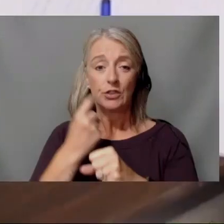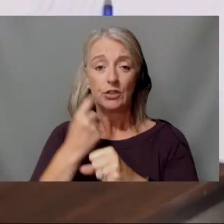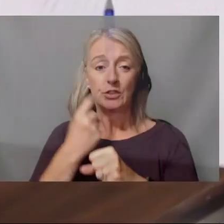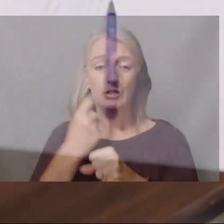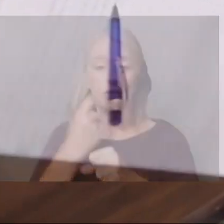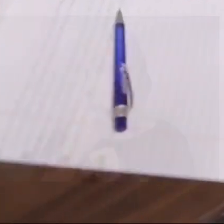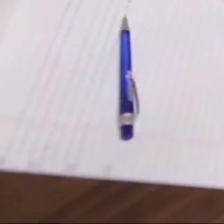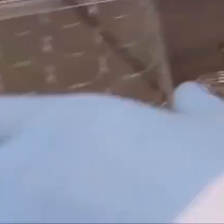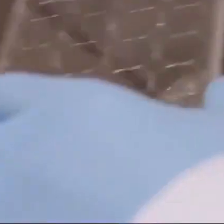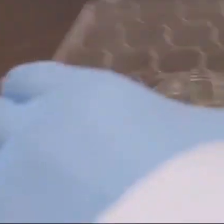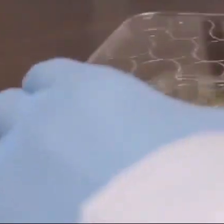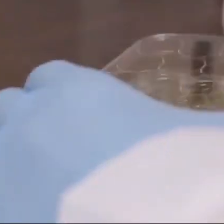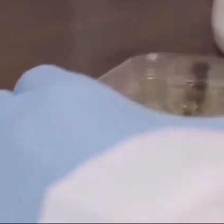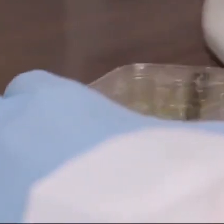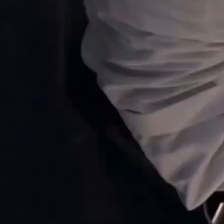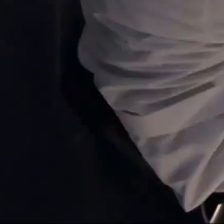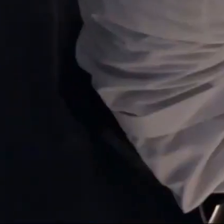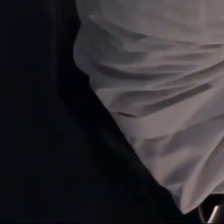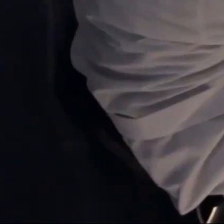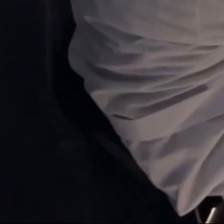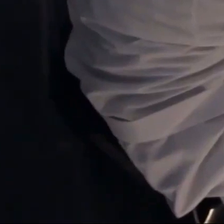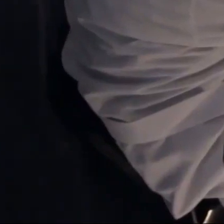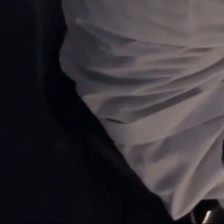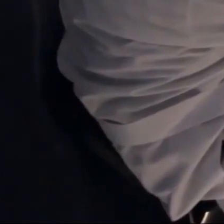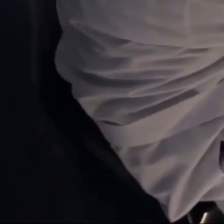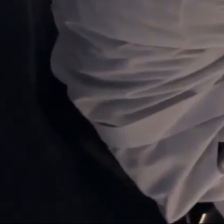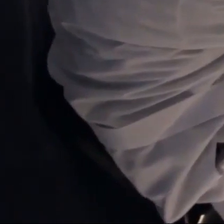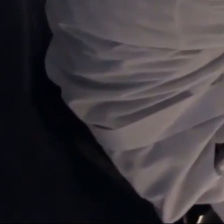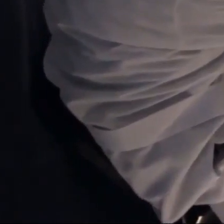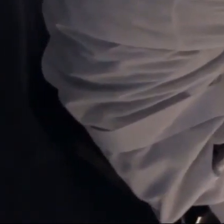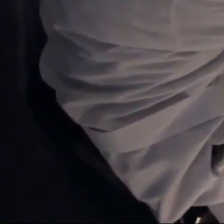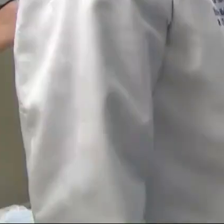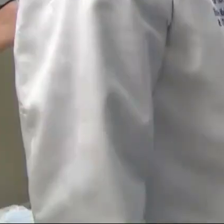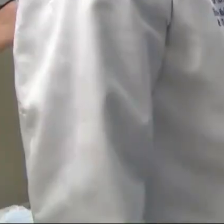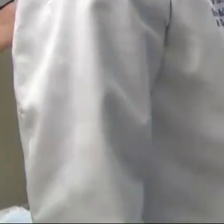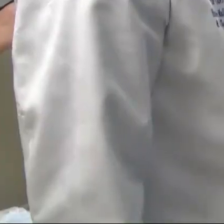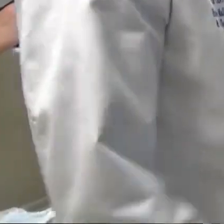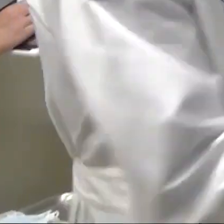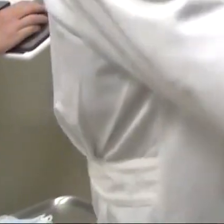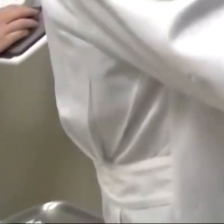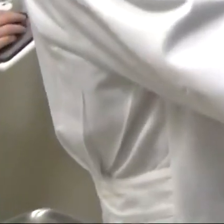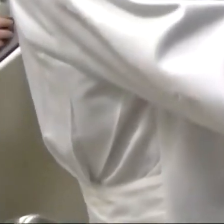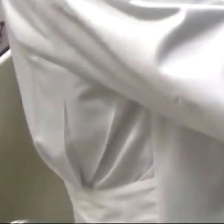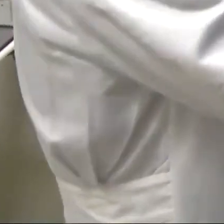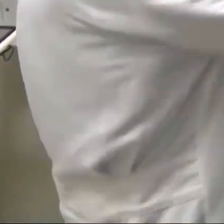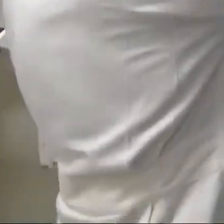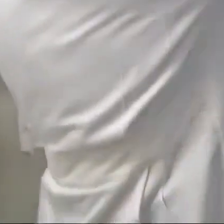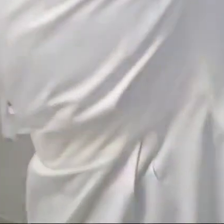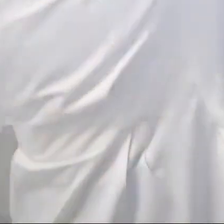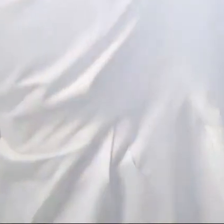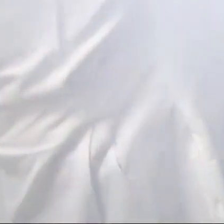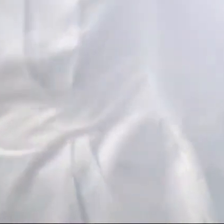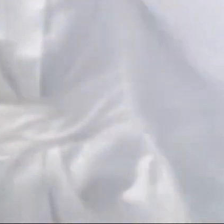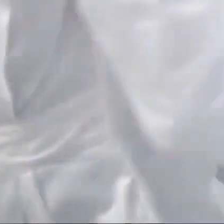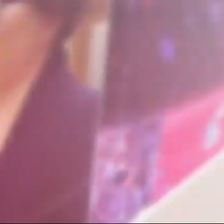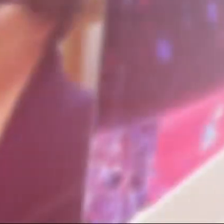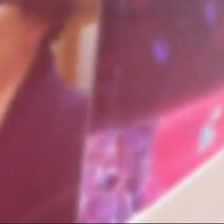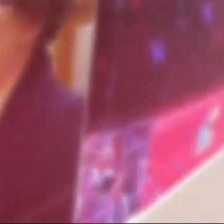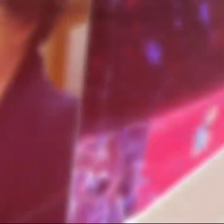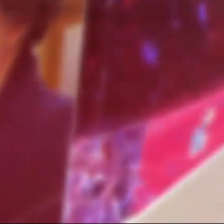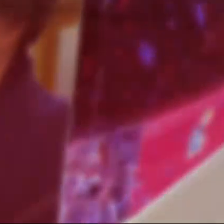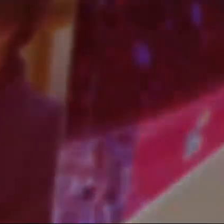making sure we can continue our work to cure cancer. Please consider making a gift today.